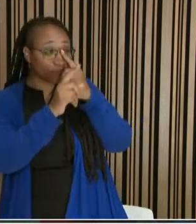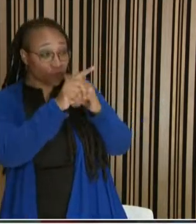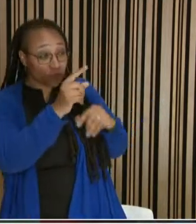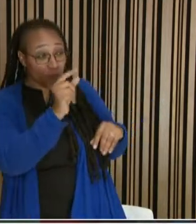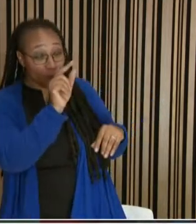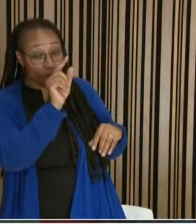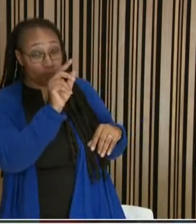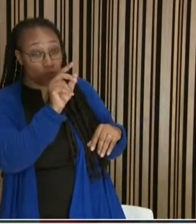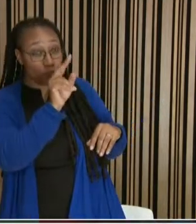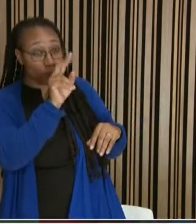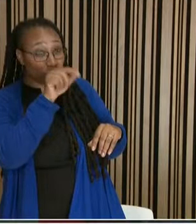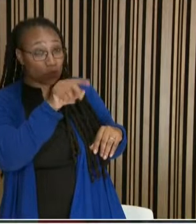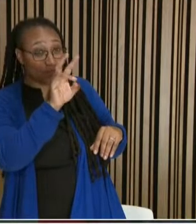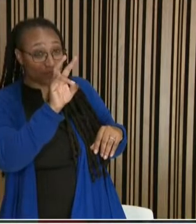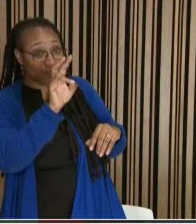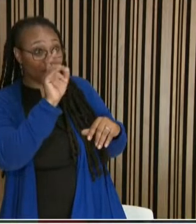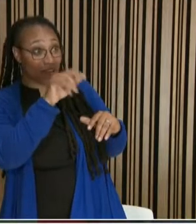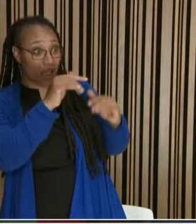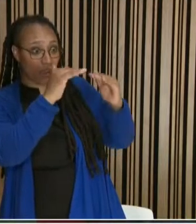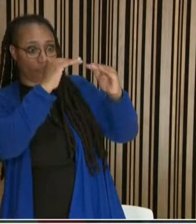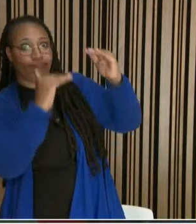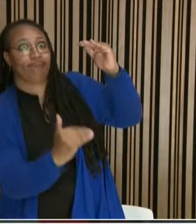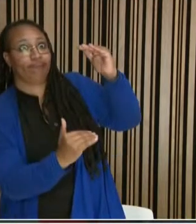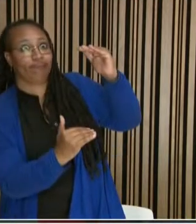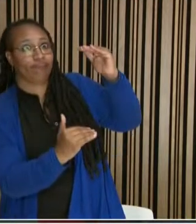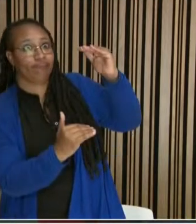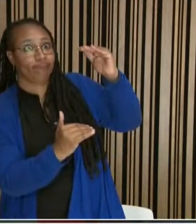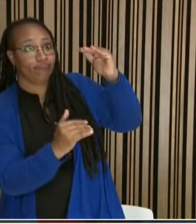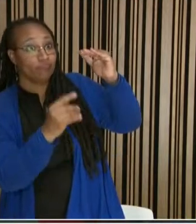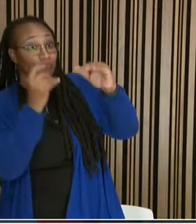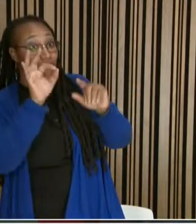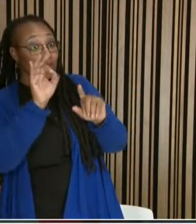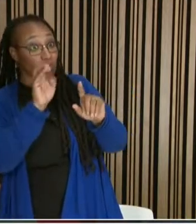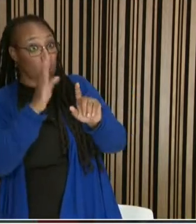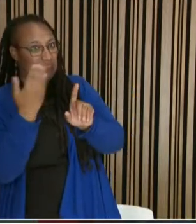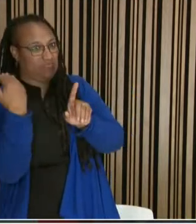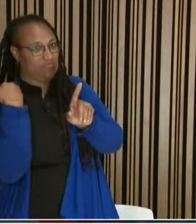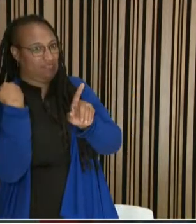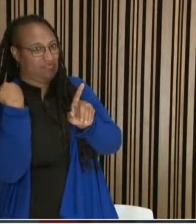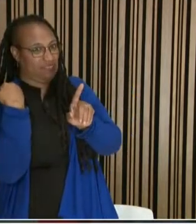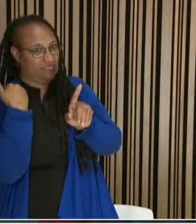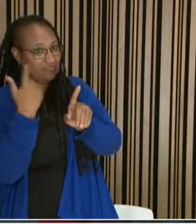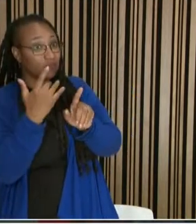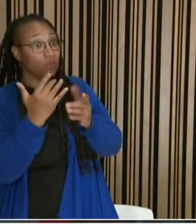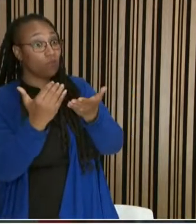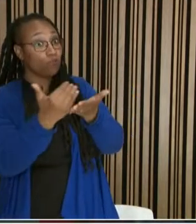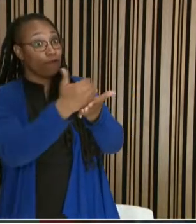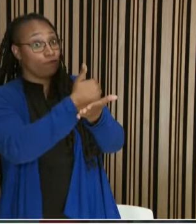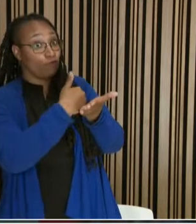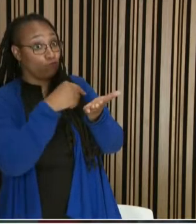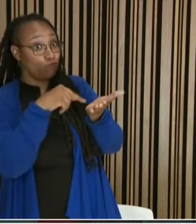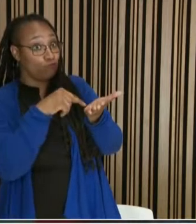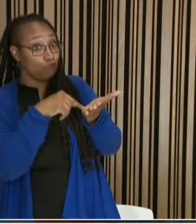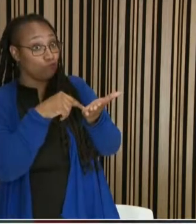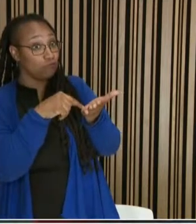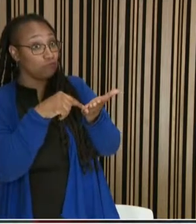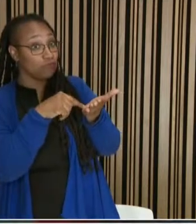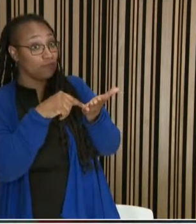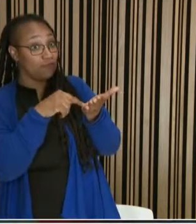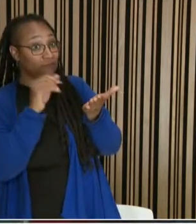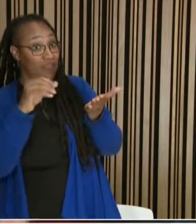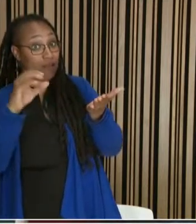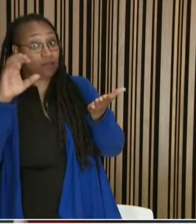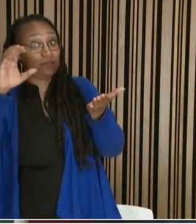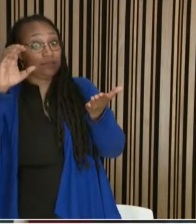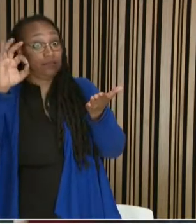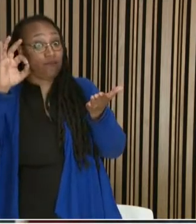close following the February revenue estimate that the CFO delivered. All right,